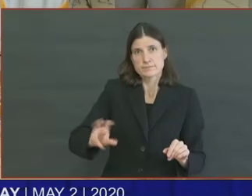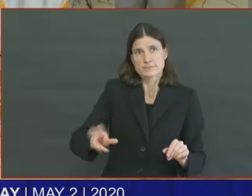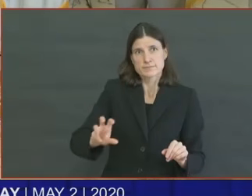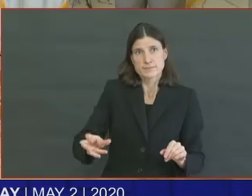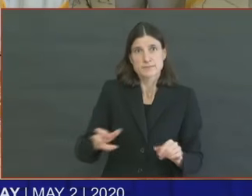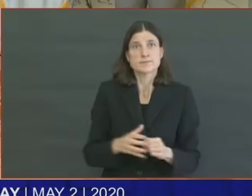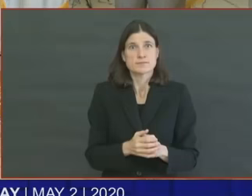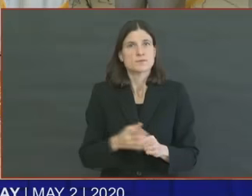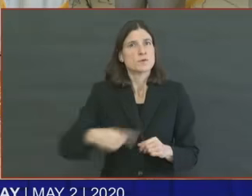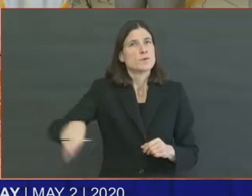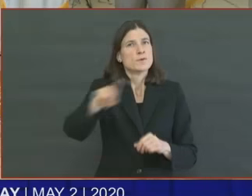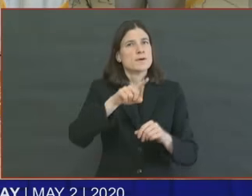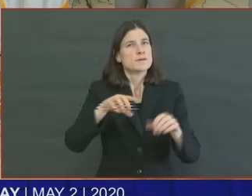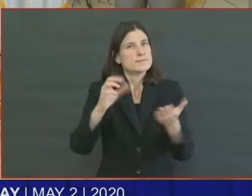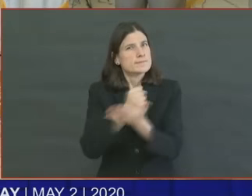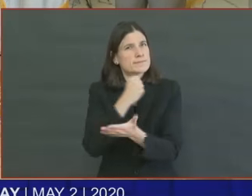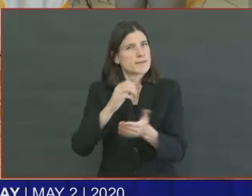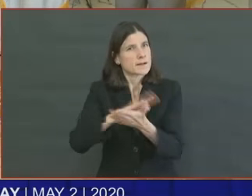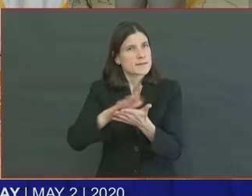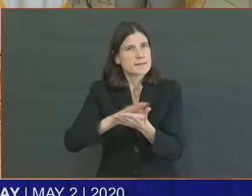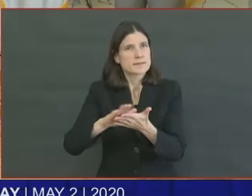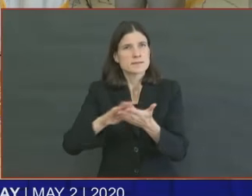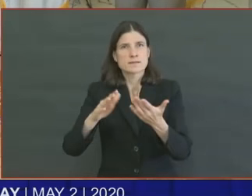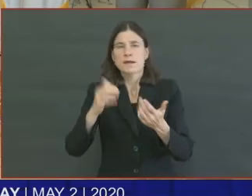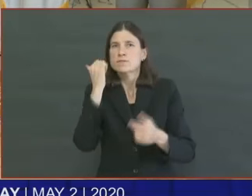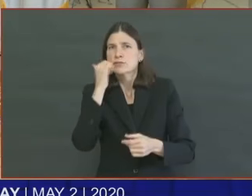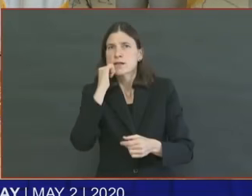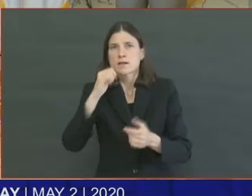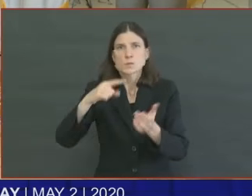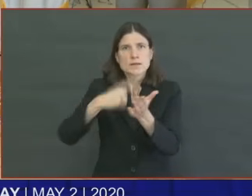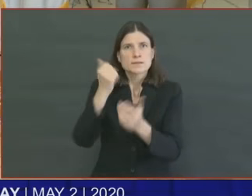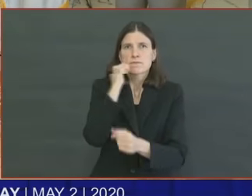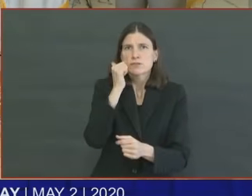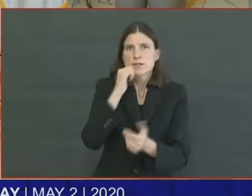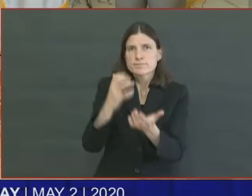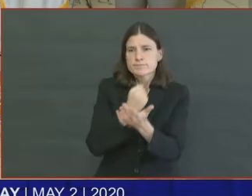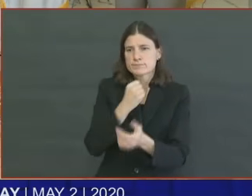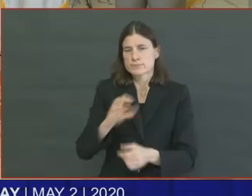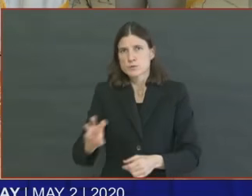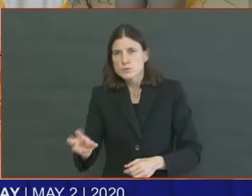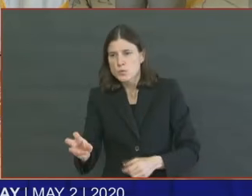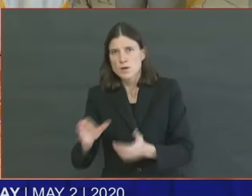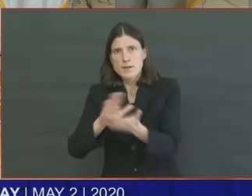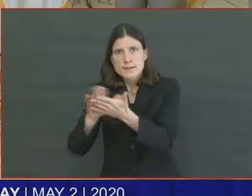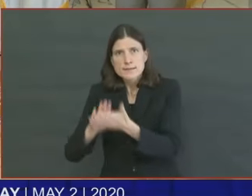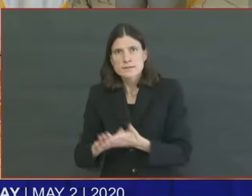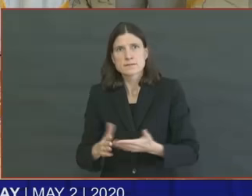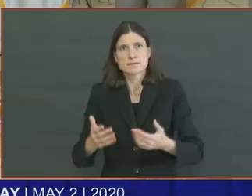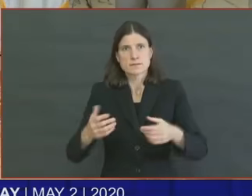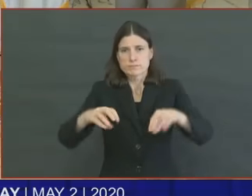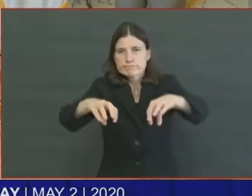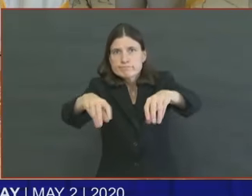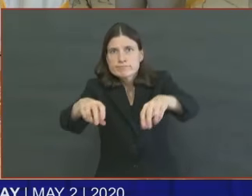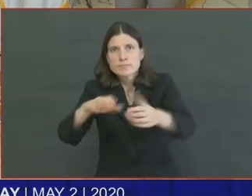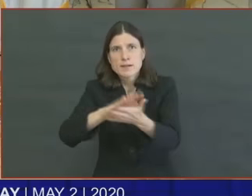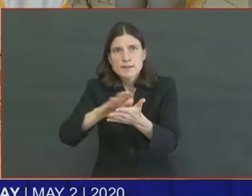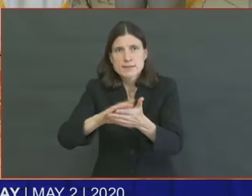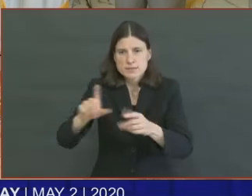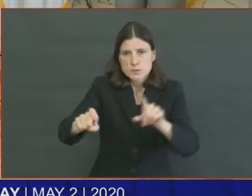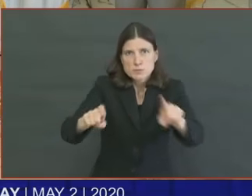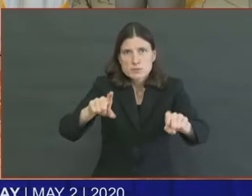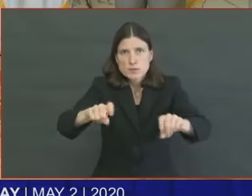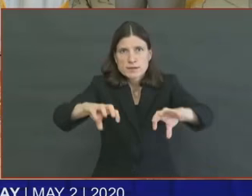a day at minimum in your home is a great approach at helping to keep everyone safe, in addition